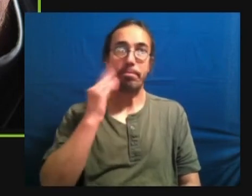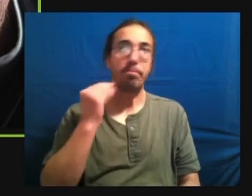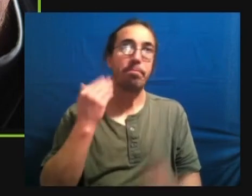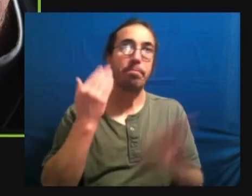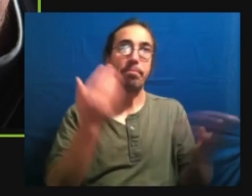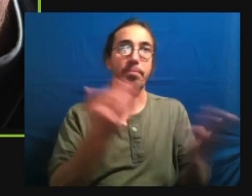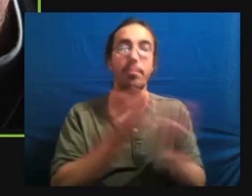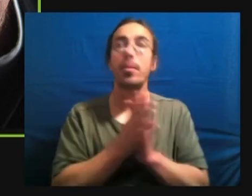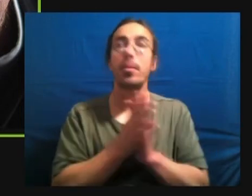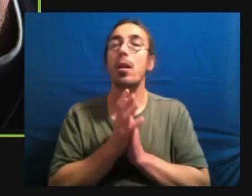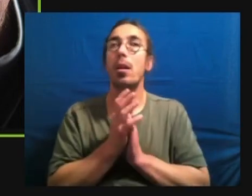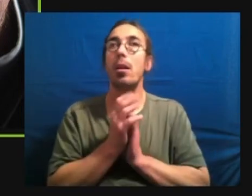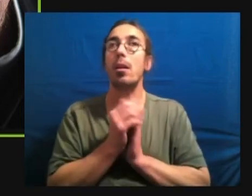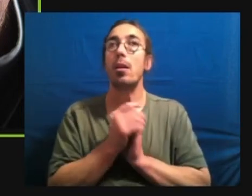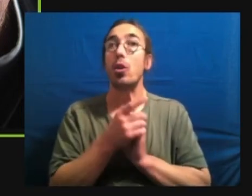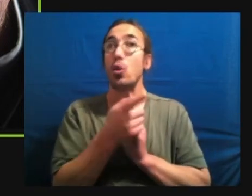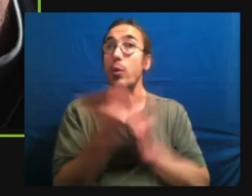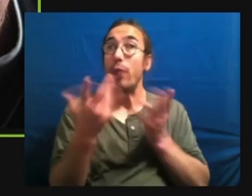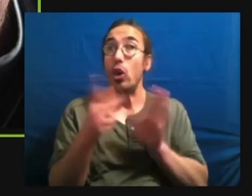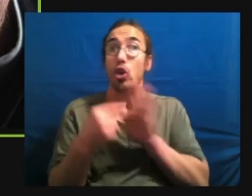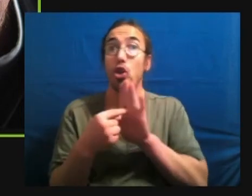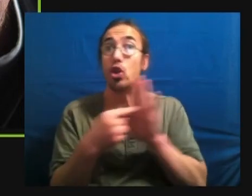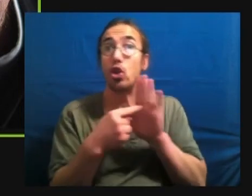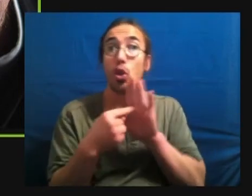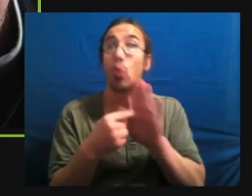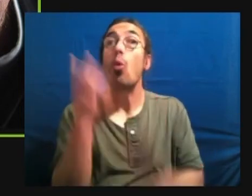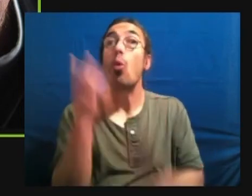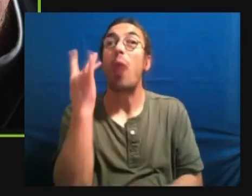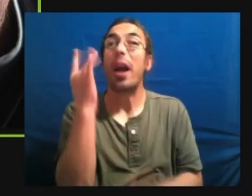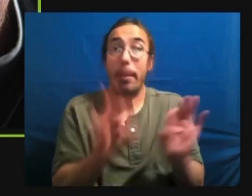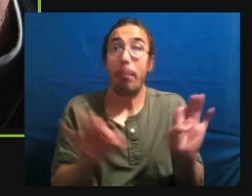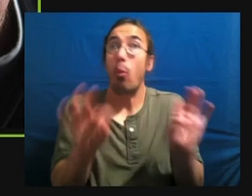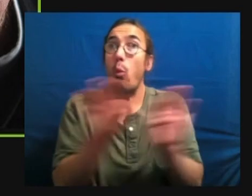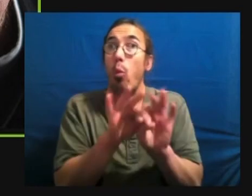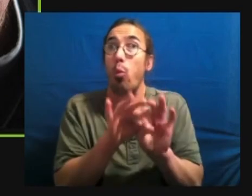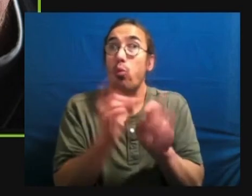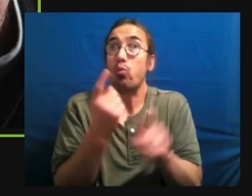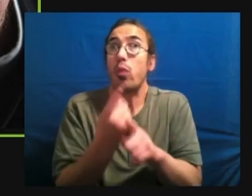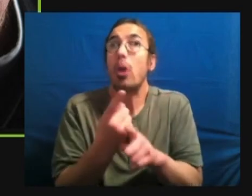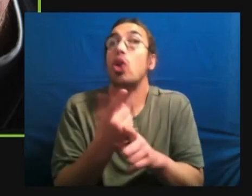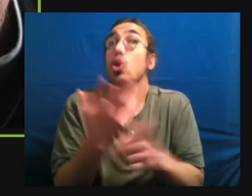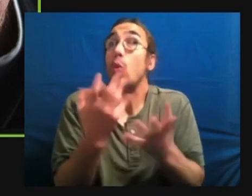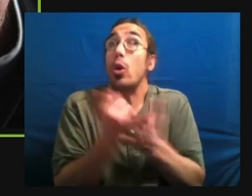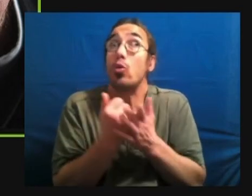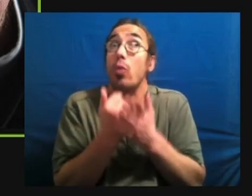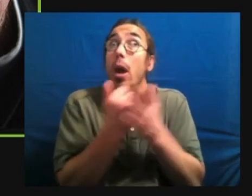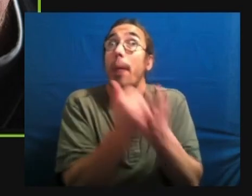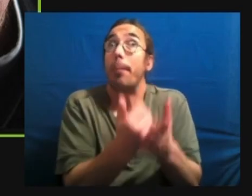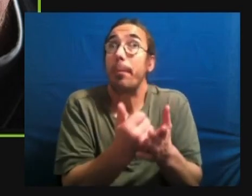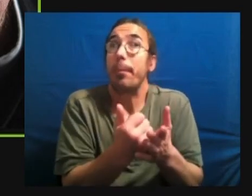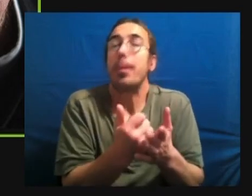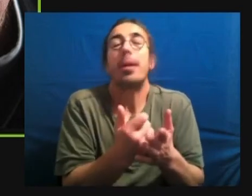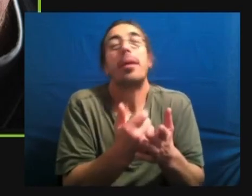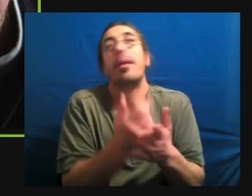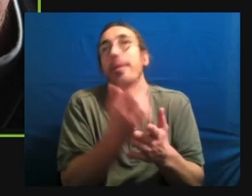you have demonstrated why this is important, right? You want to help. It's important to